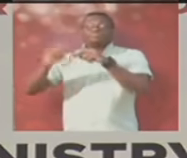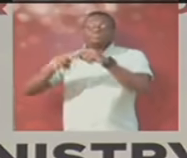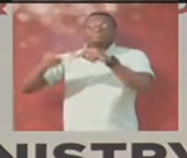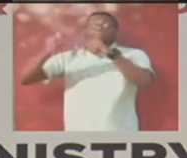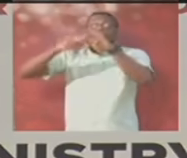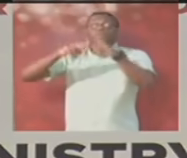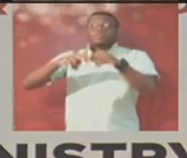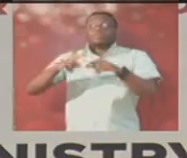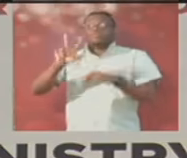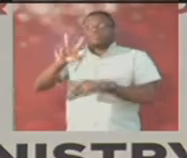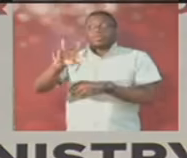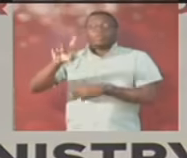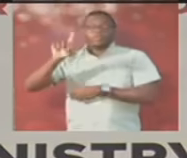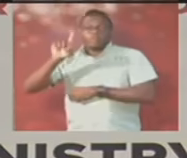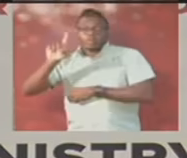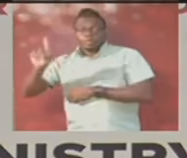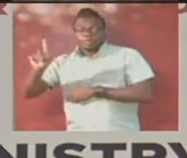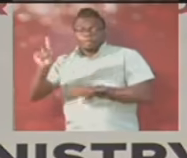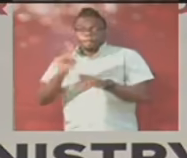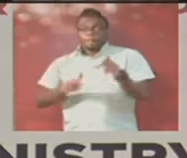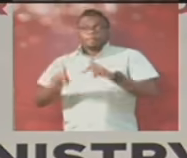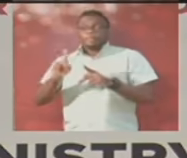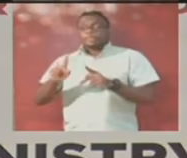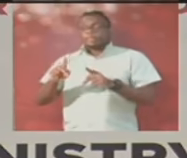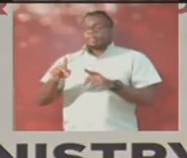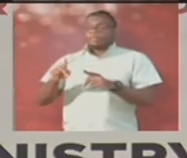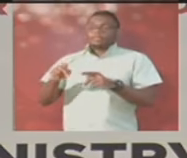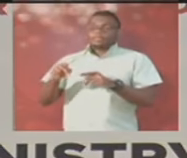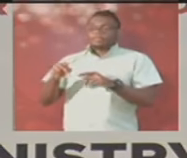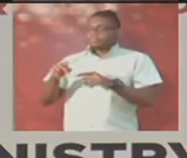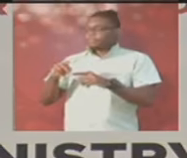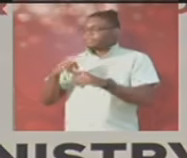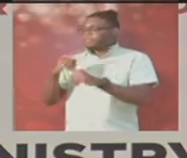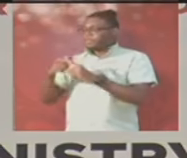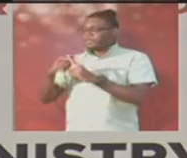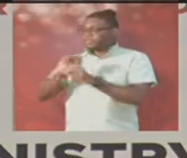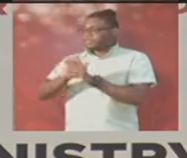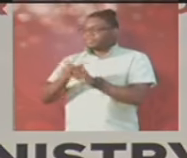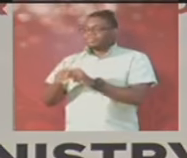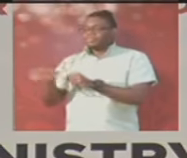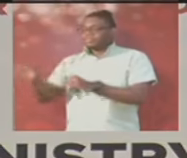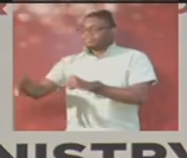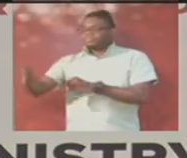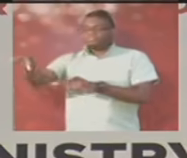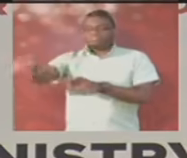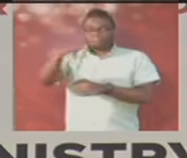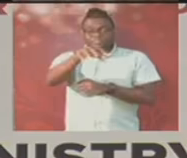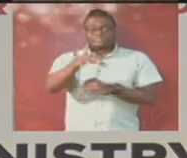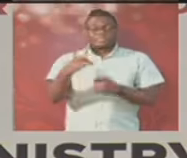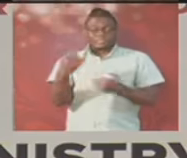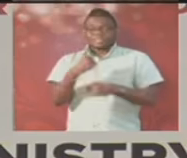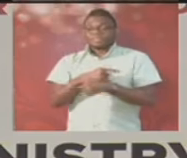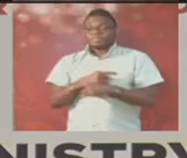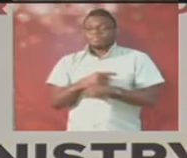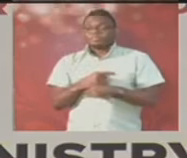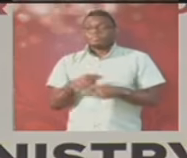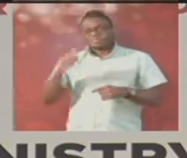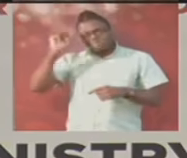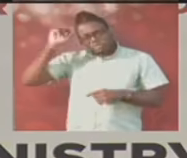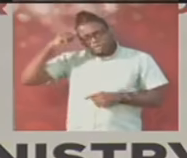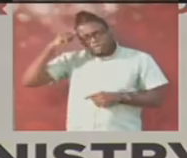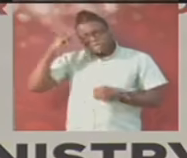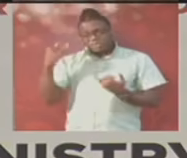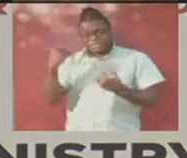cases per day across the system. Again, I would like to remind the population that in order for someone and a patient